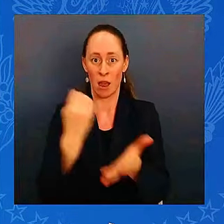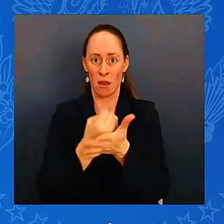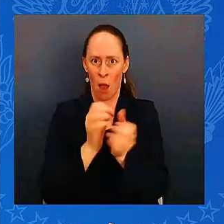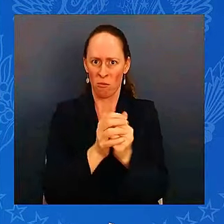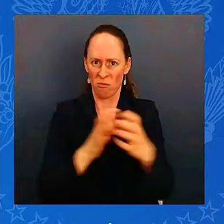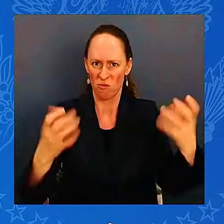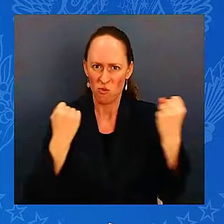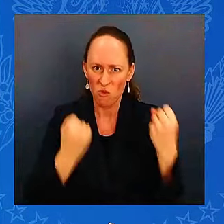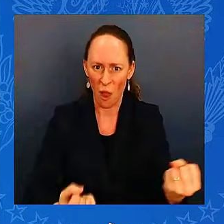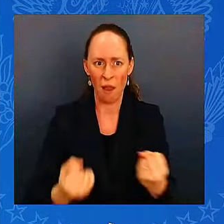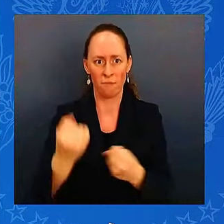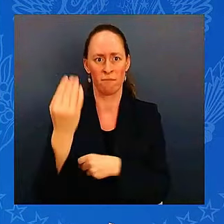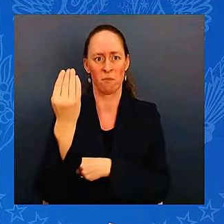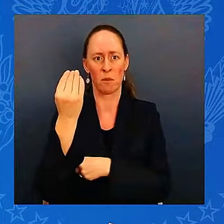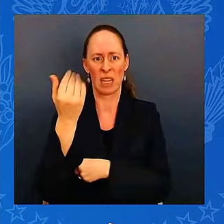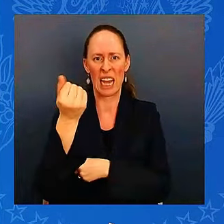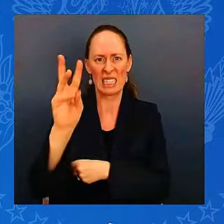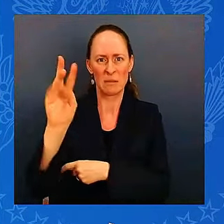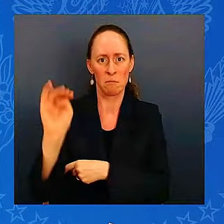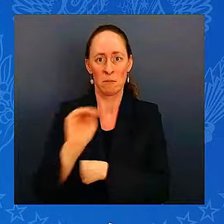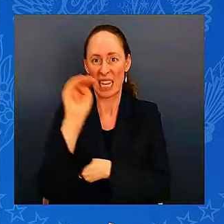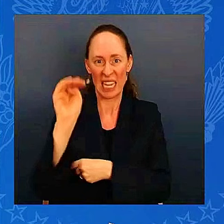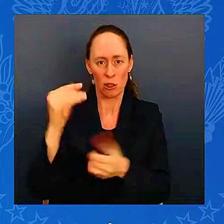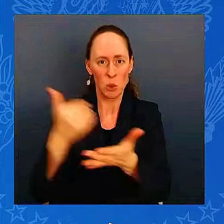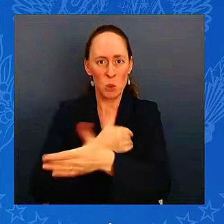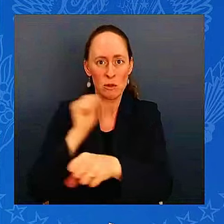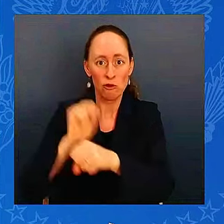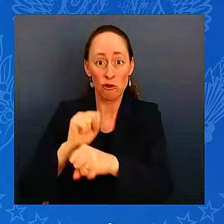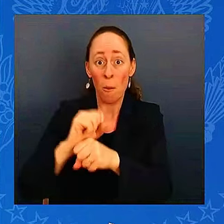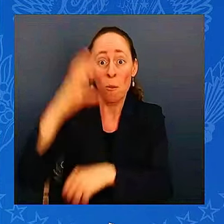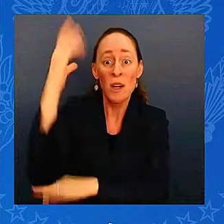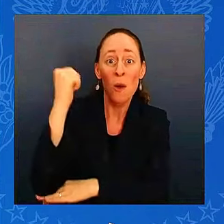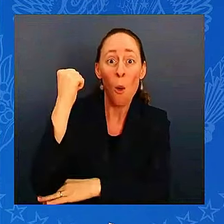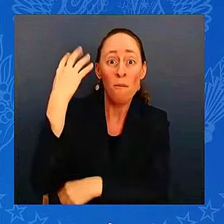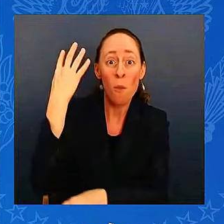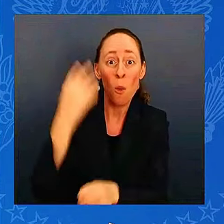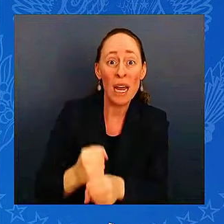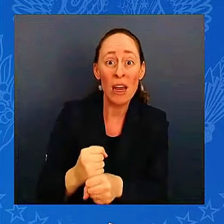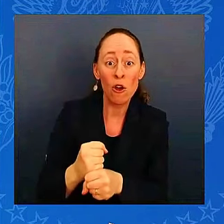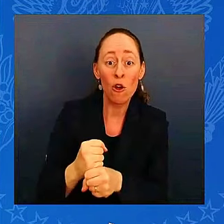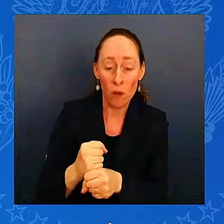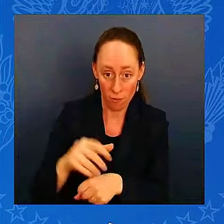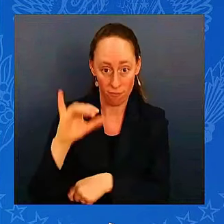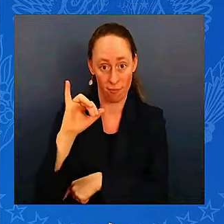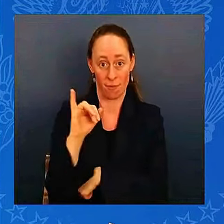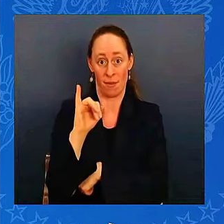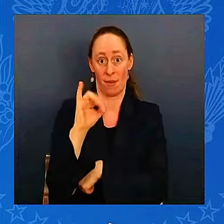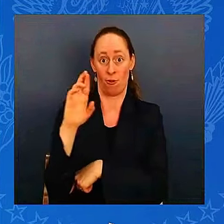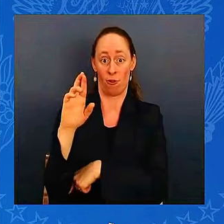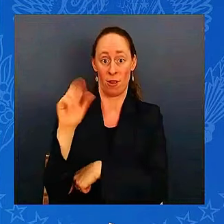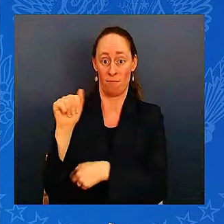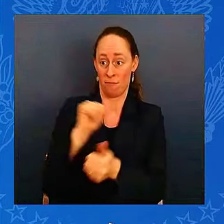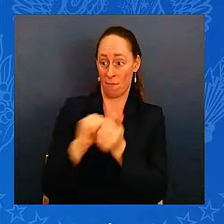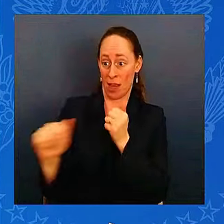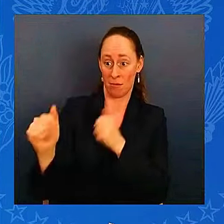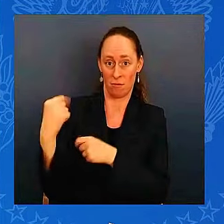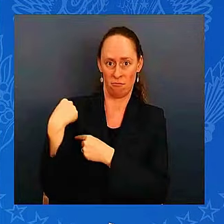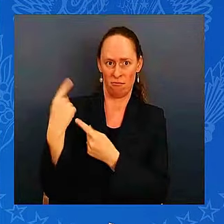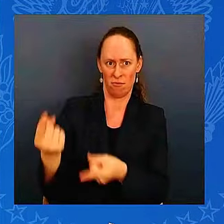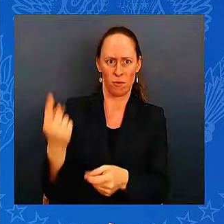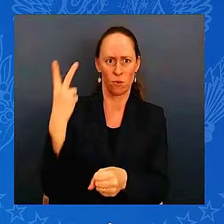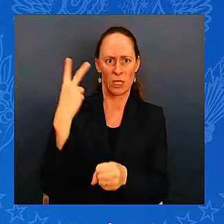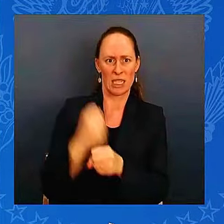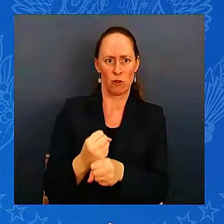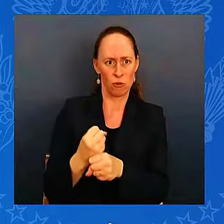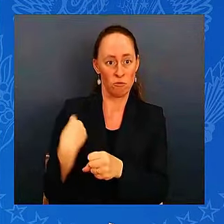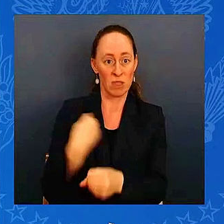presidential term. In just 2 years since the Inflation Reduction Act, we've created more than 330,000 clean